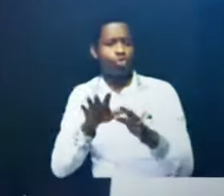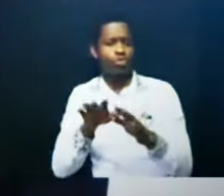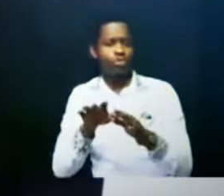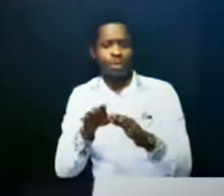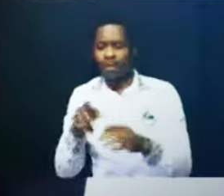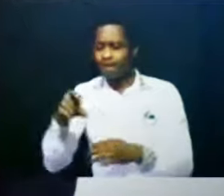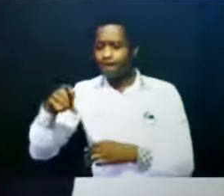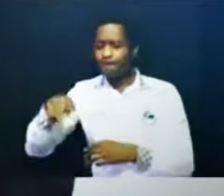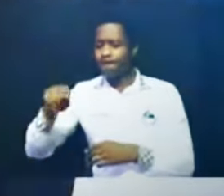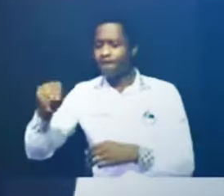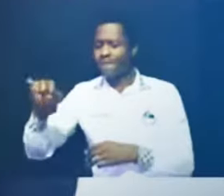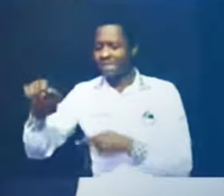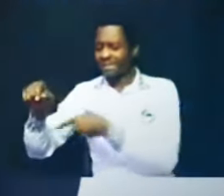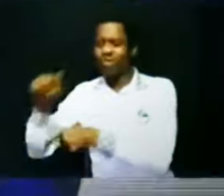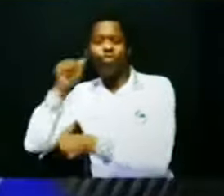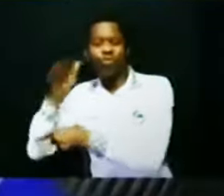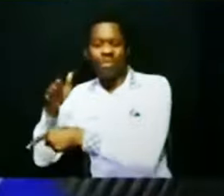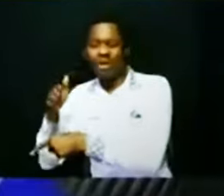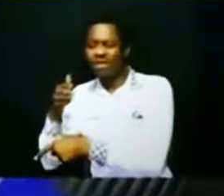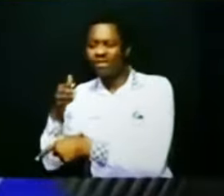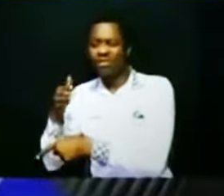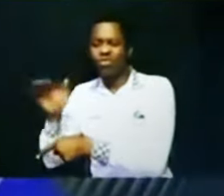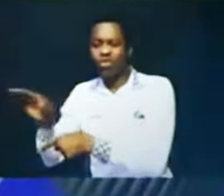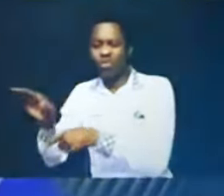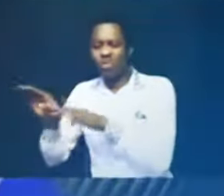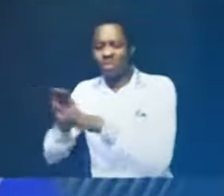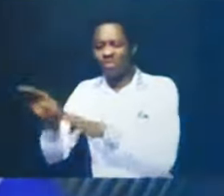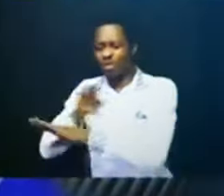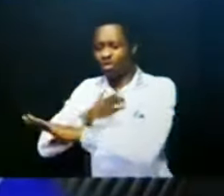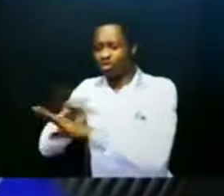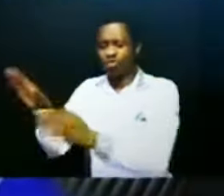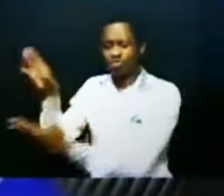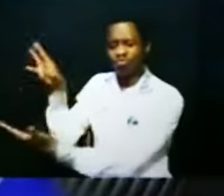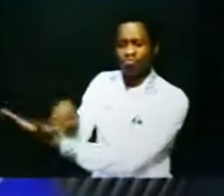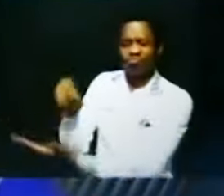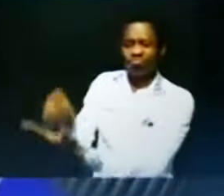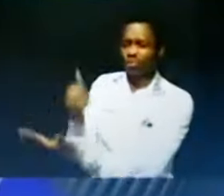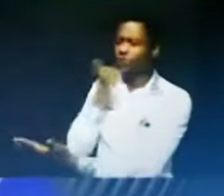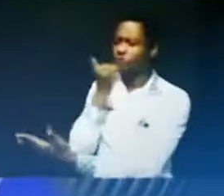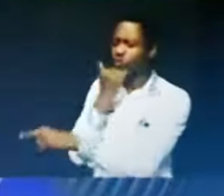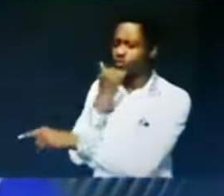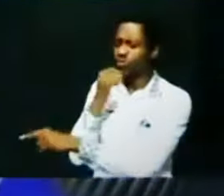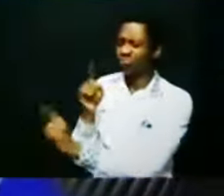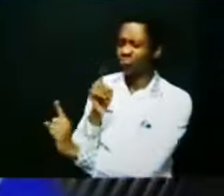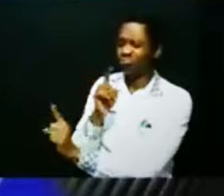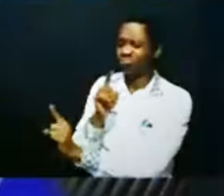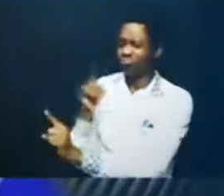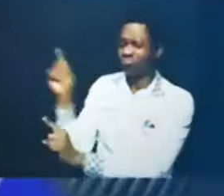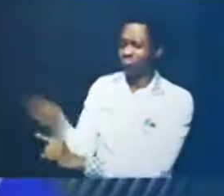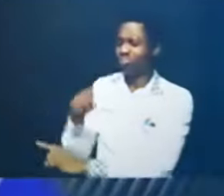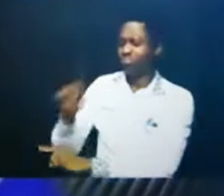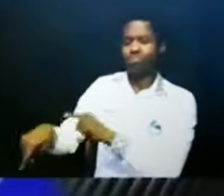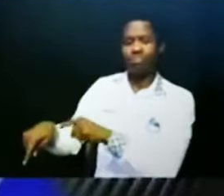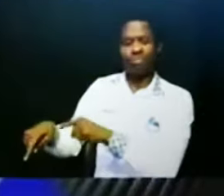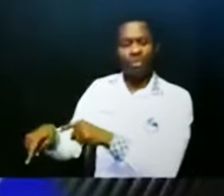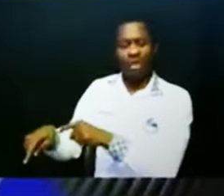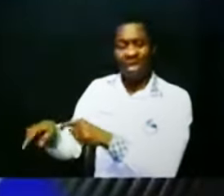Penina. I will discuss that later. Trying to cause